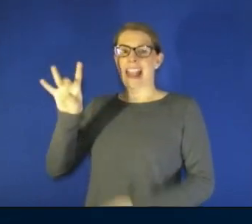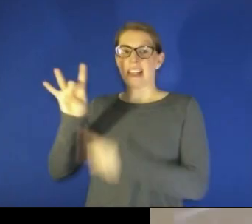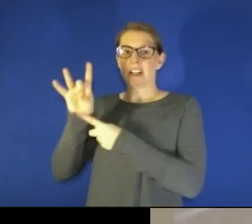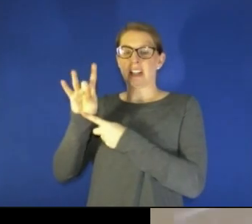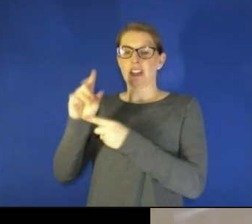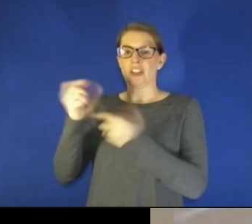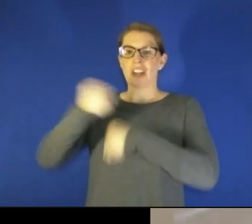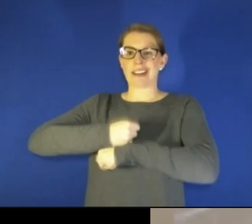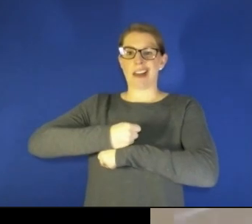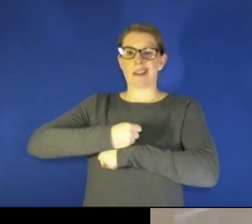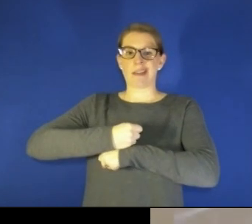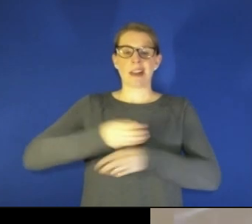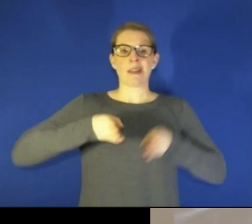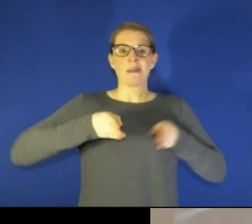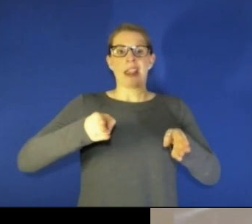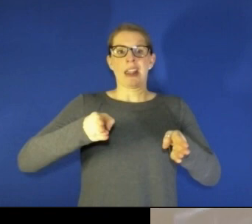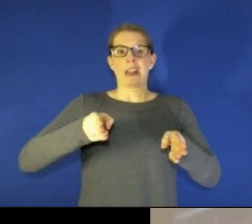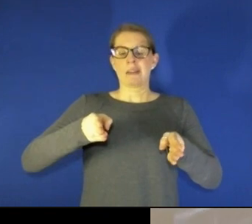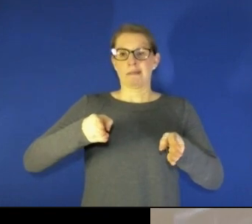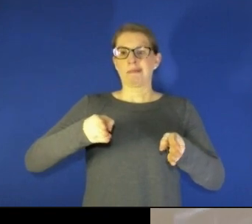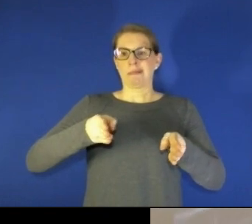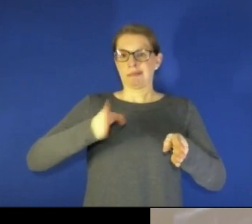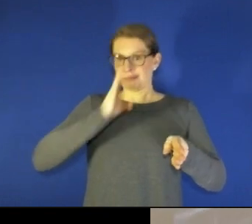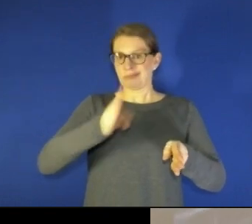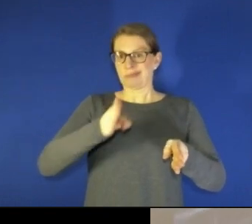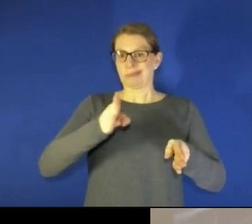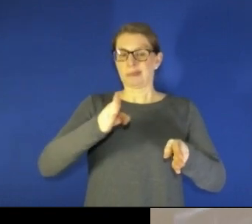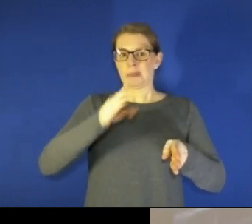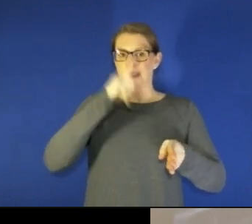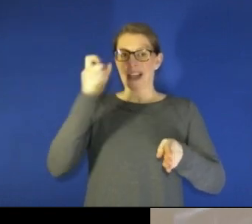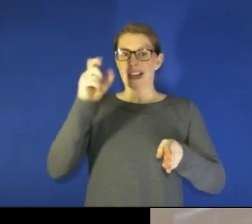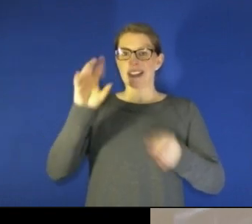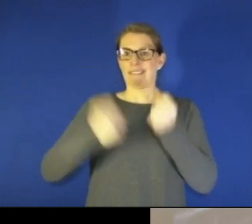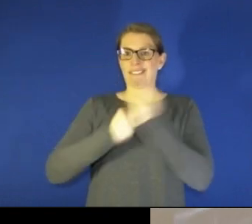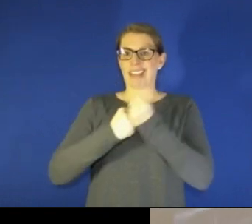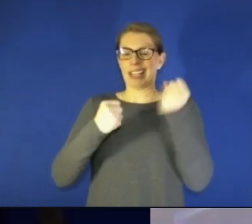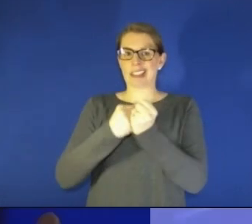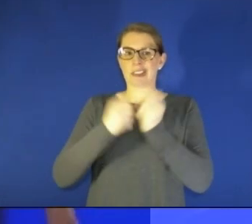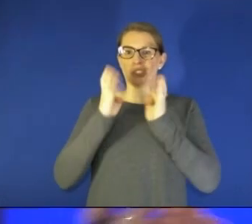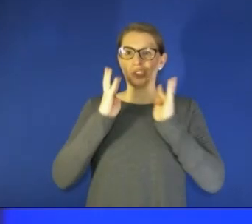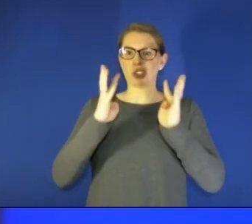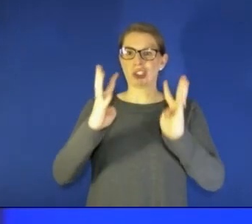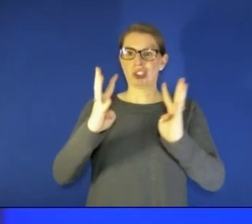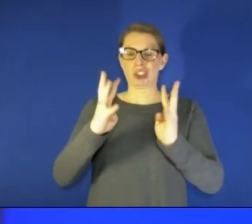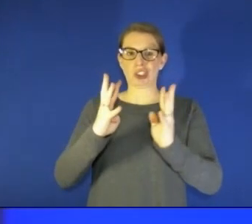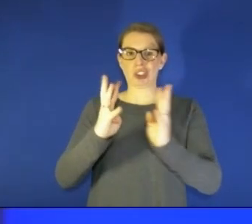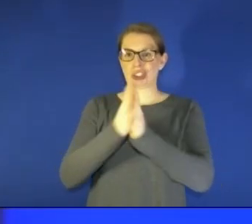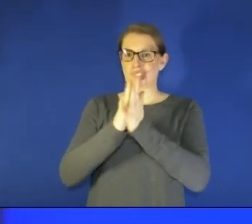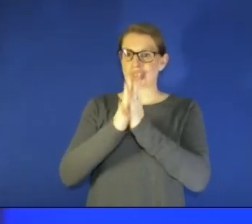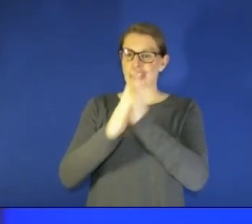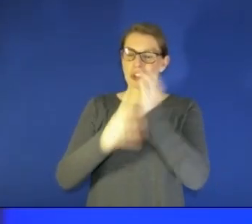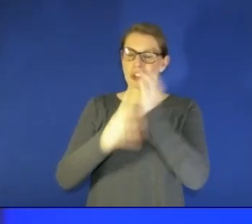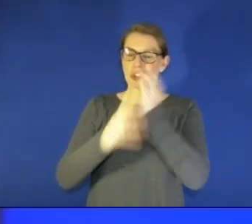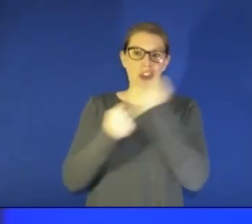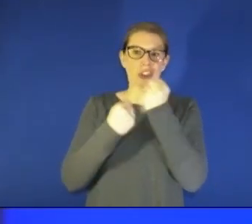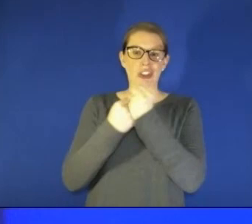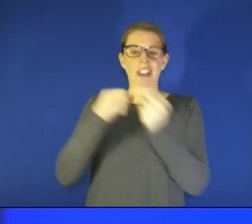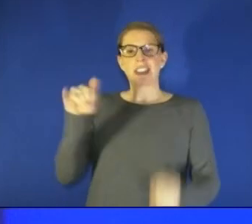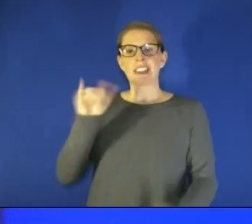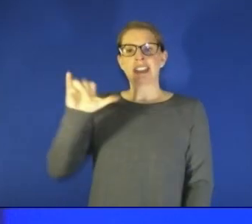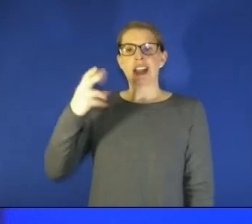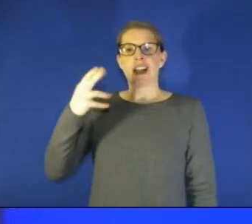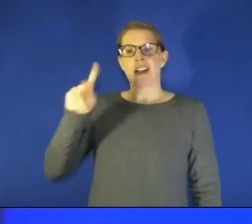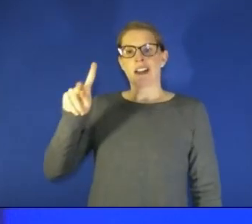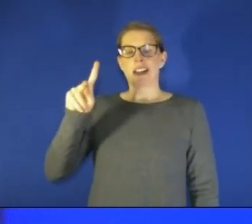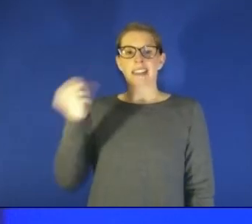in downtown Lawrence because of the fans there. Well, doing what they do, and they're celebrating the Jayhawks. Baby, yeah. So they play Villanova Saturday night,